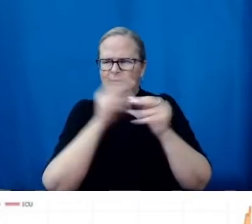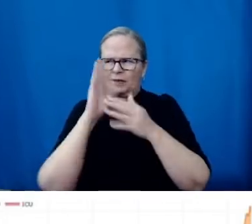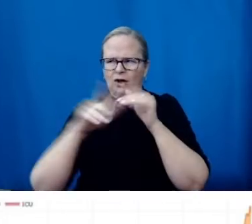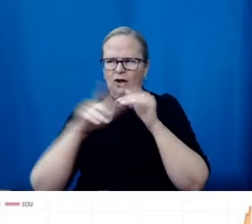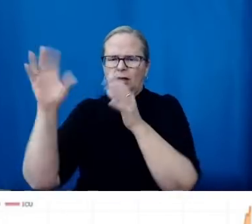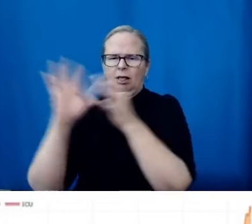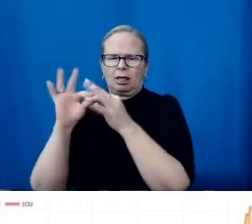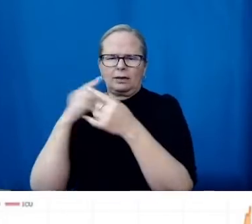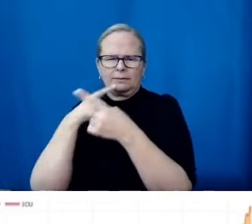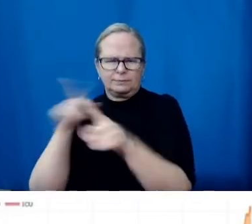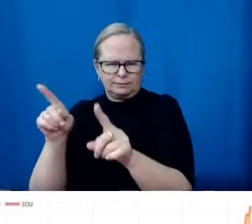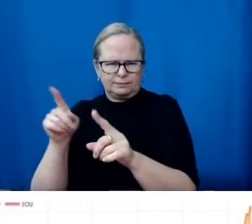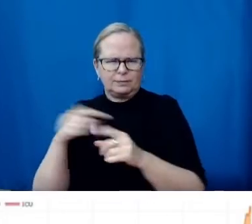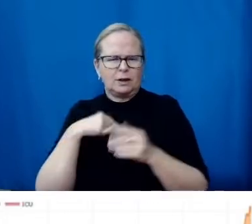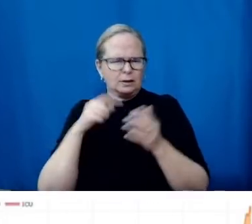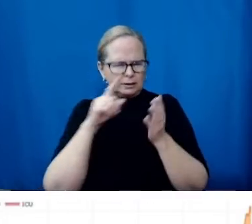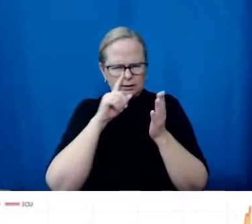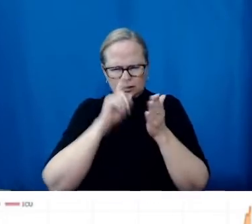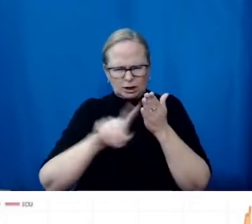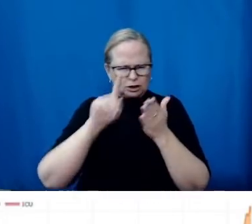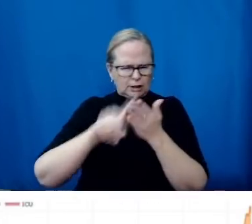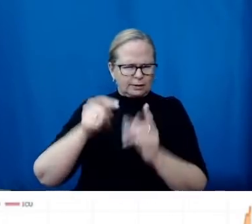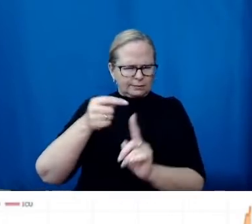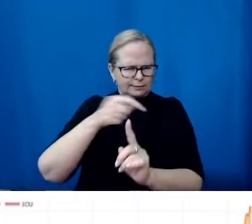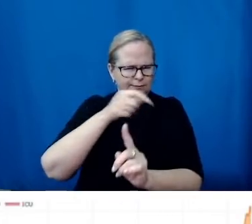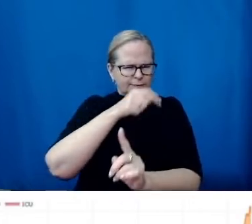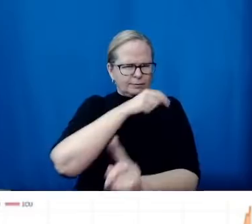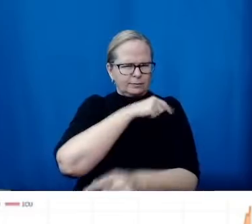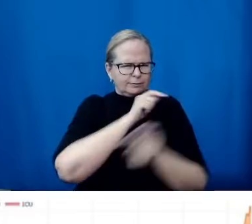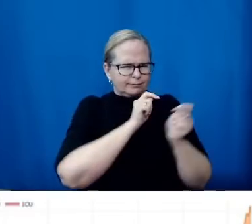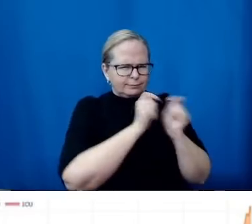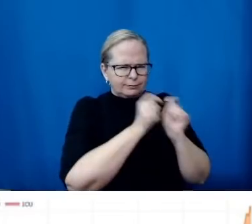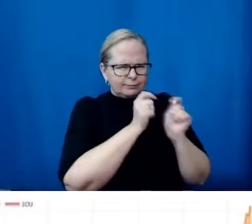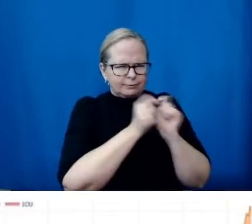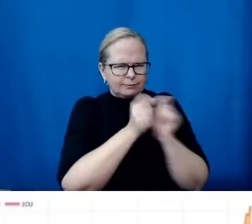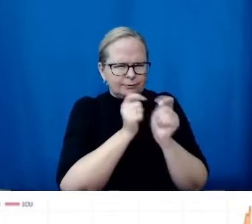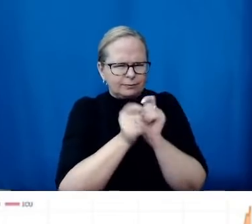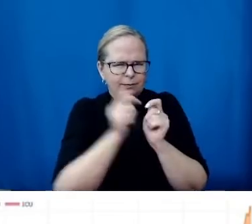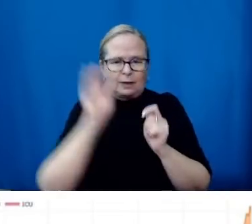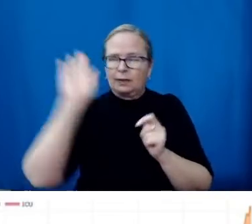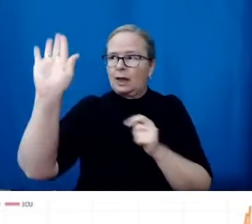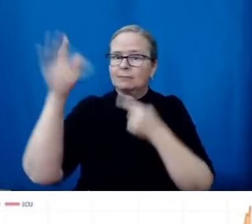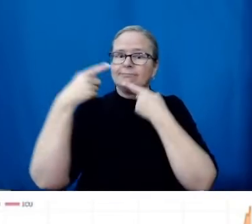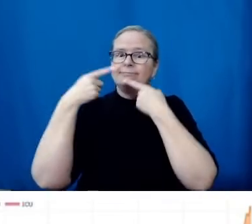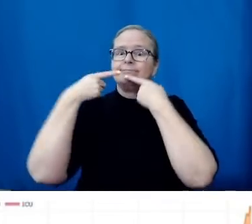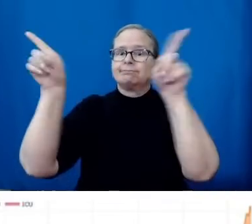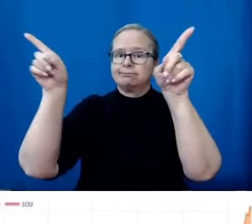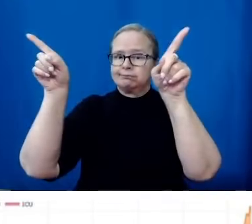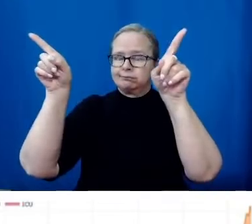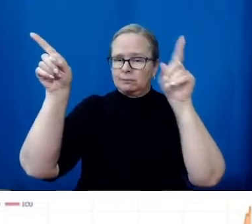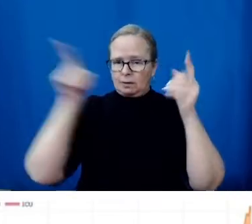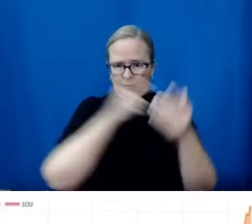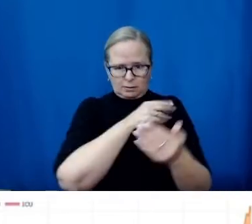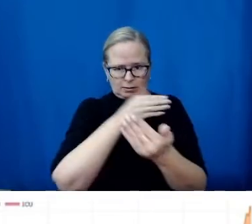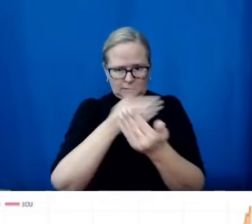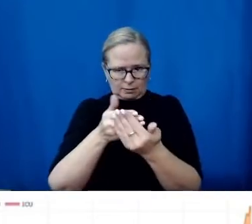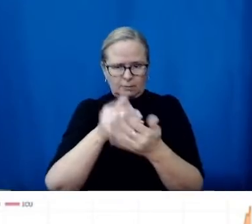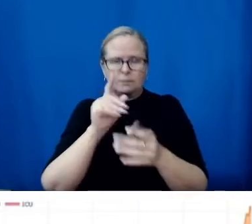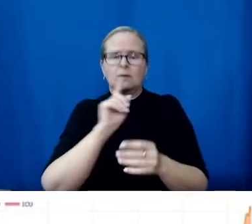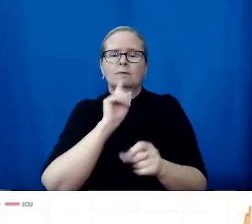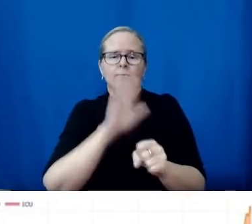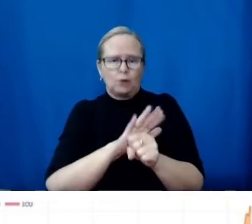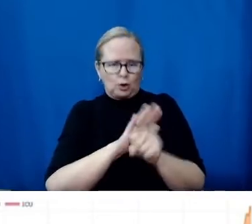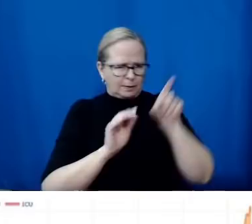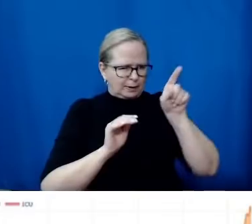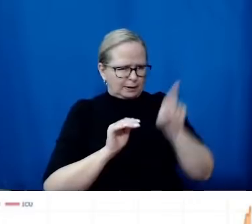the revisions, sometimes the revisions from day of announcement to like when it's kind of generally finalized has been